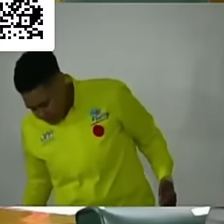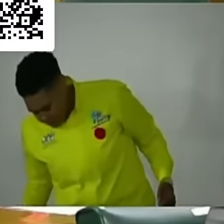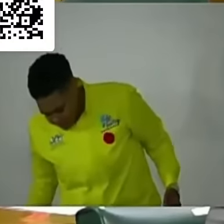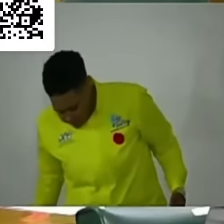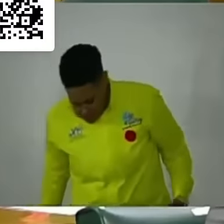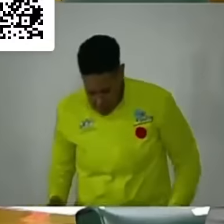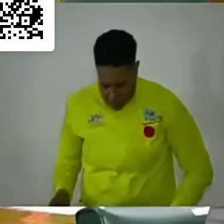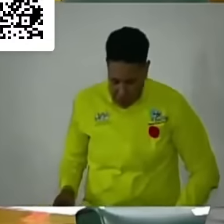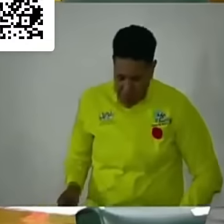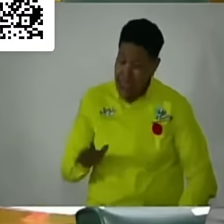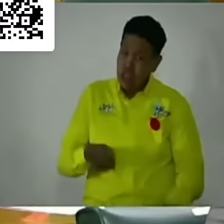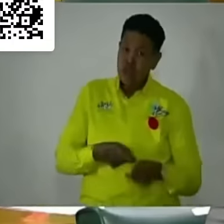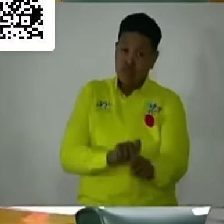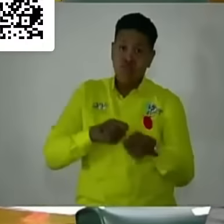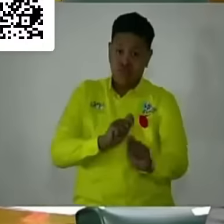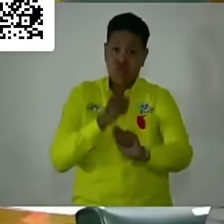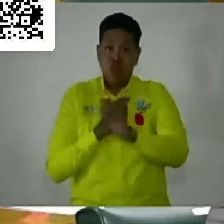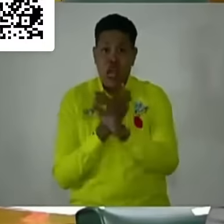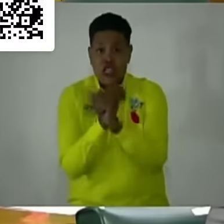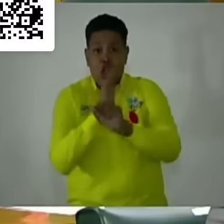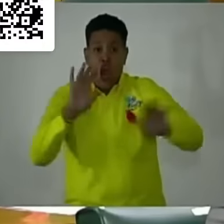The mining,